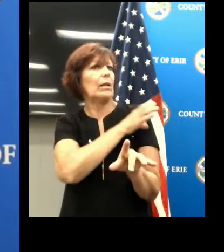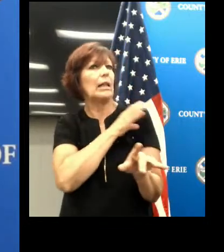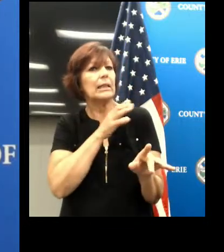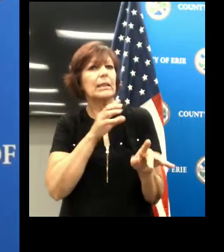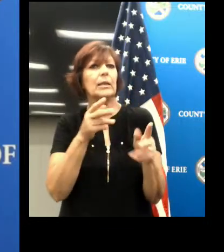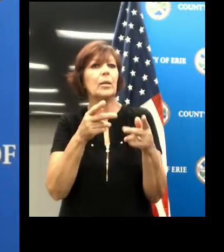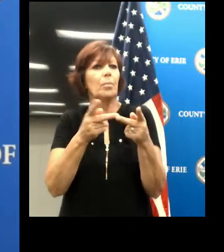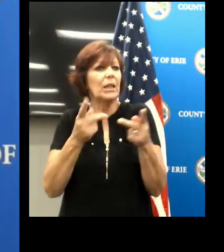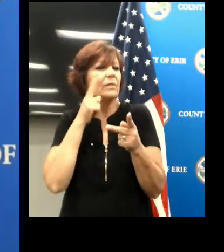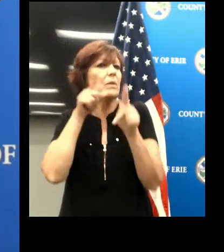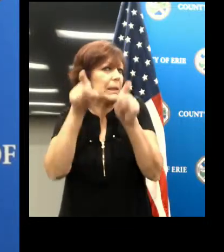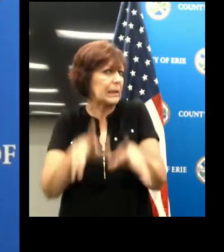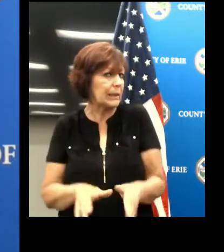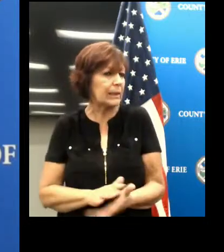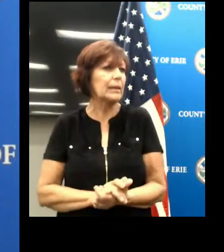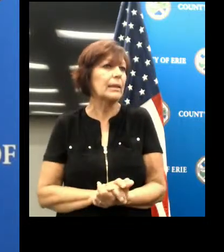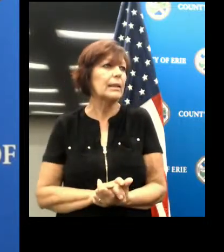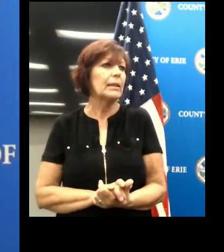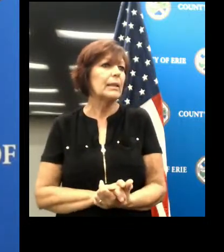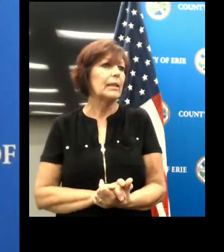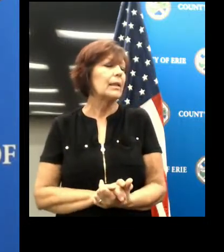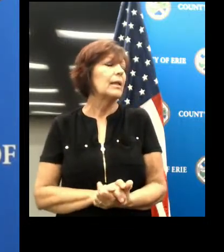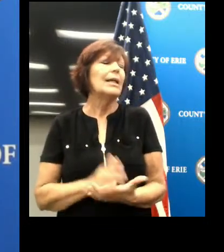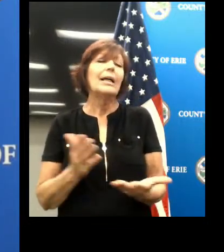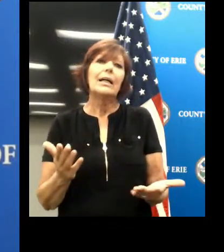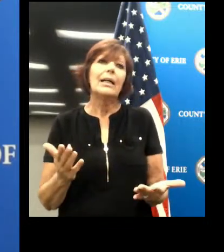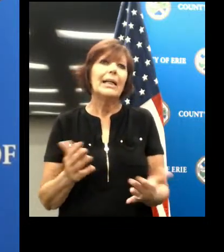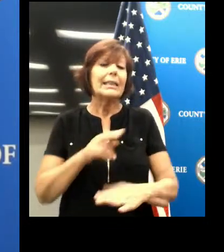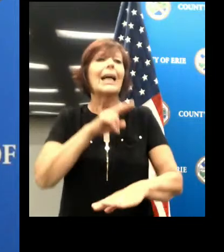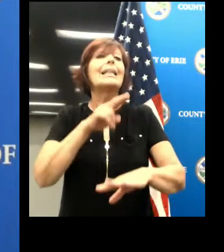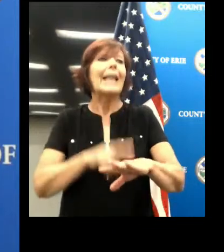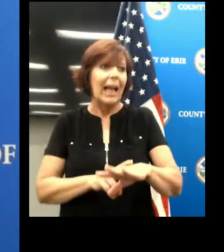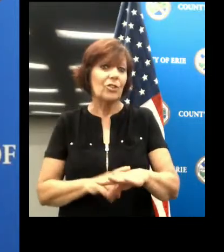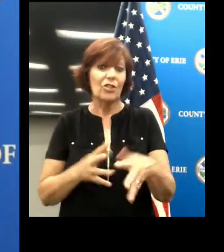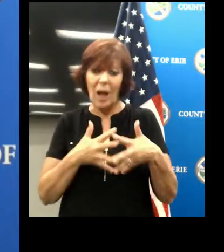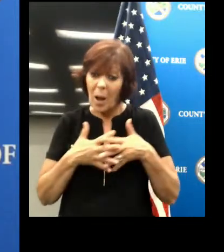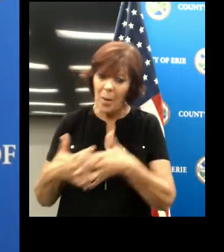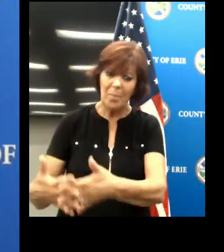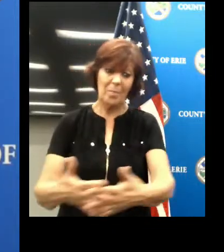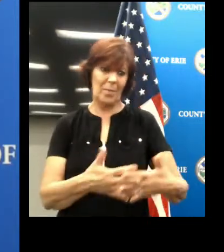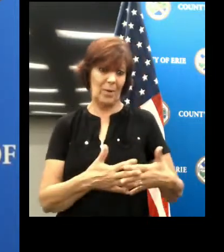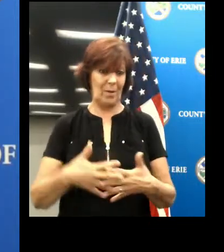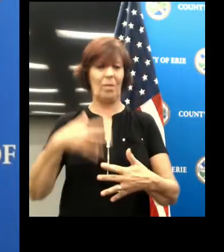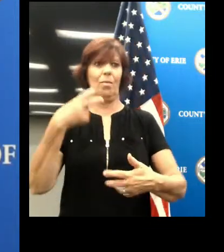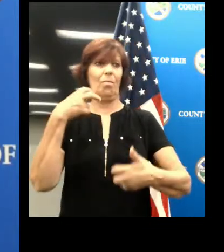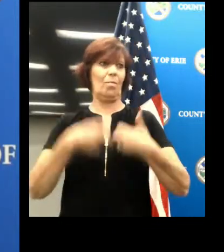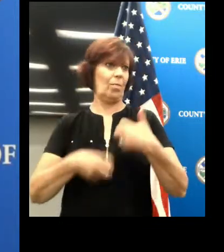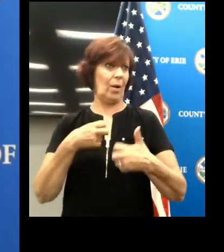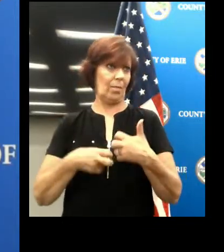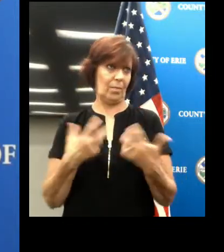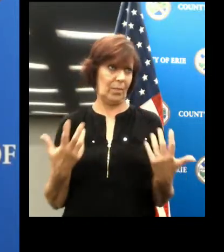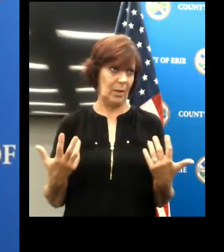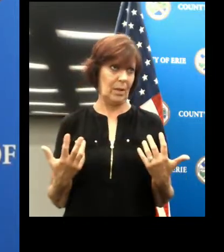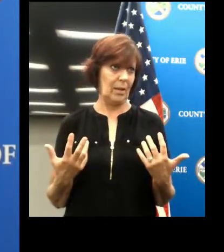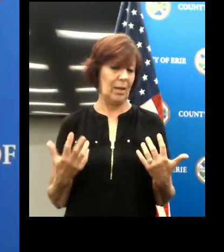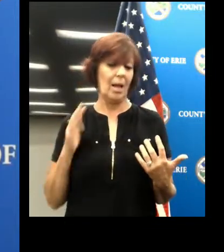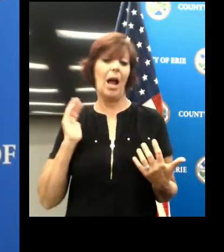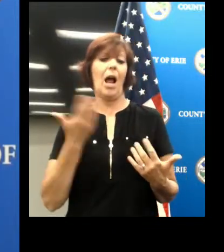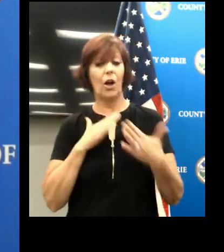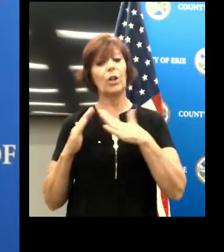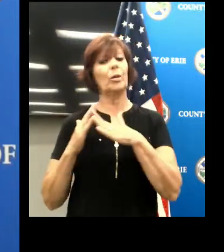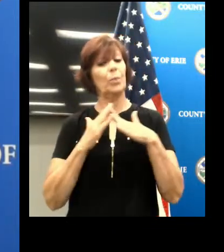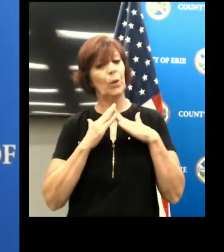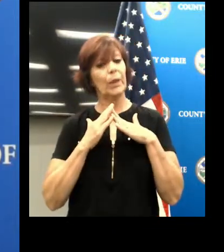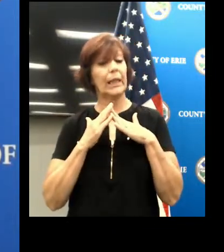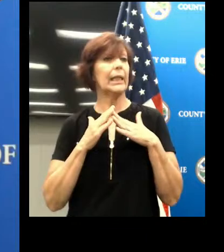resources for getting testing. I mean, it's a national problem and it's a community problem, and so again, our community has